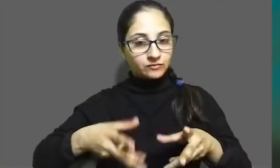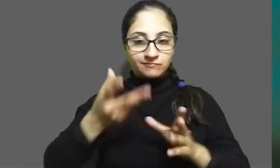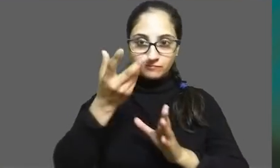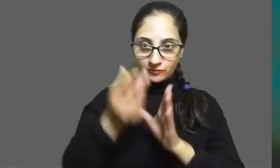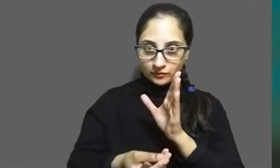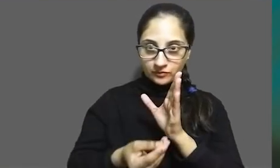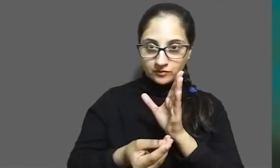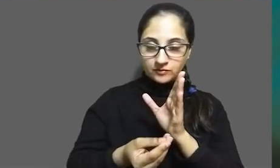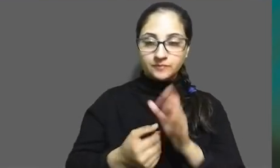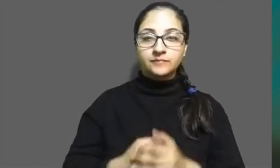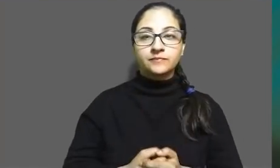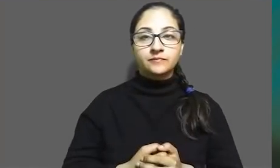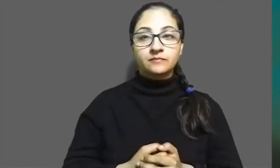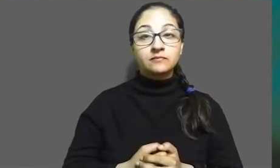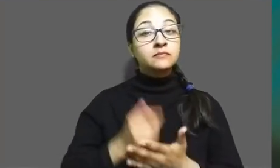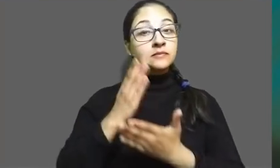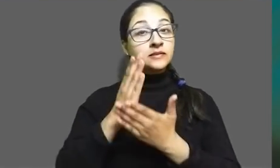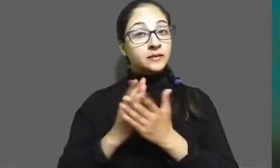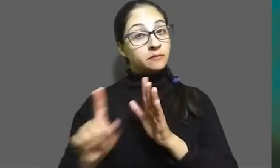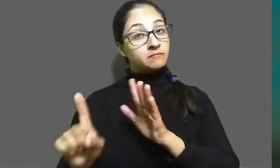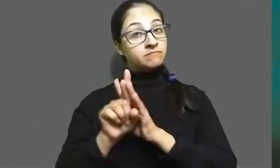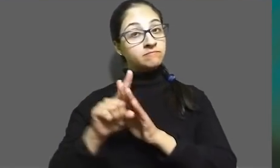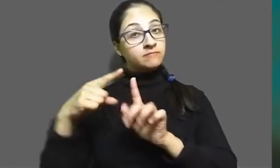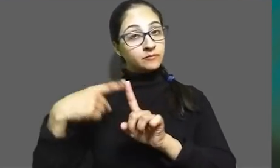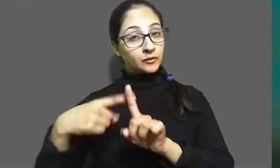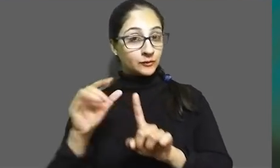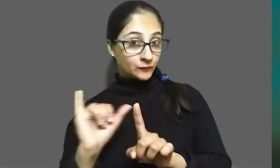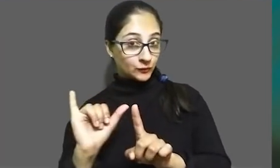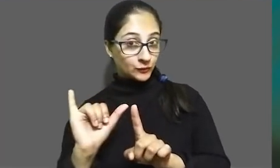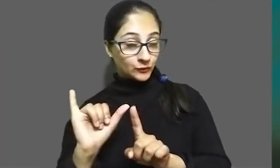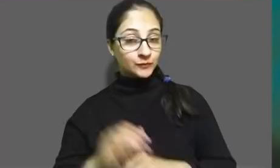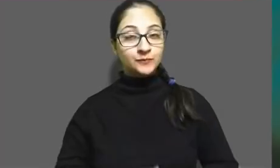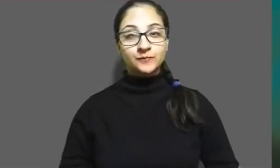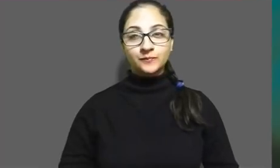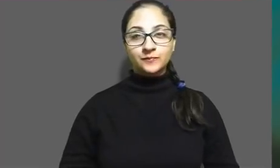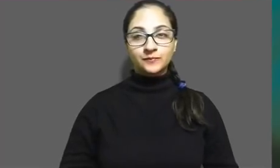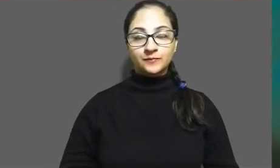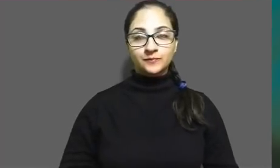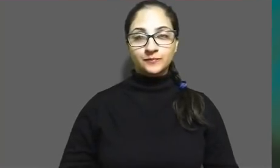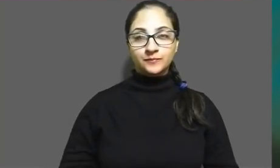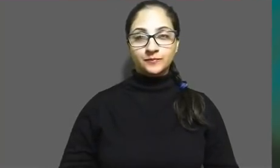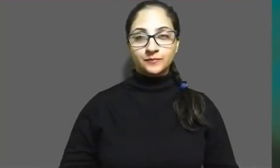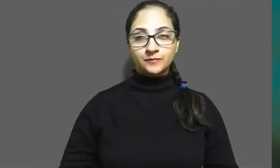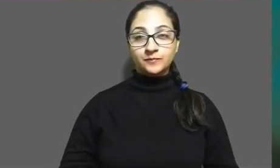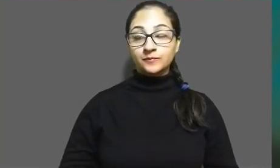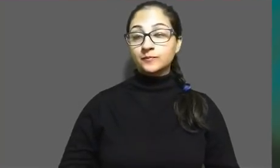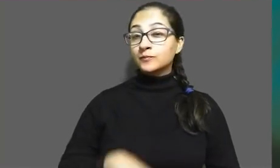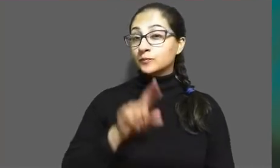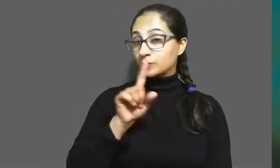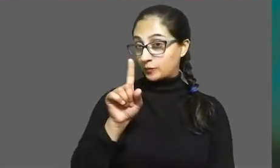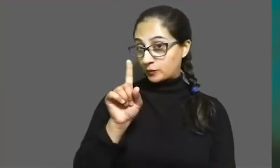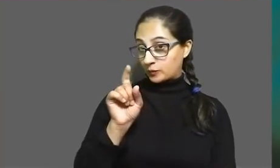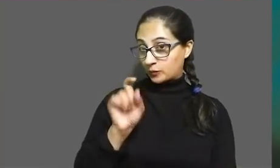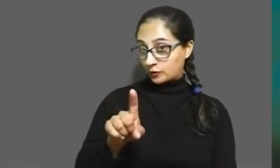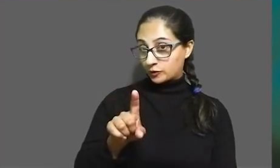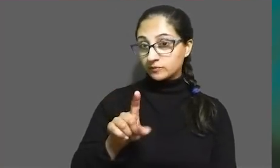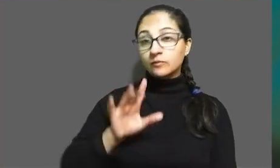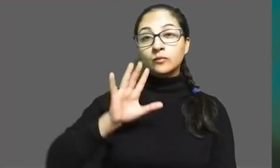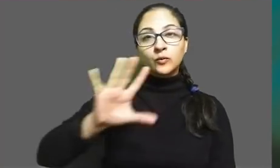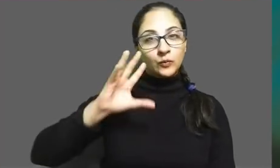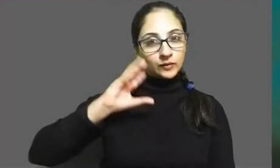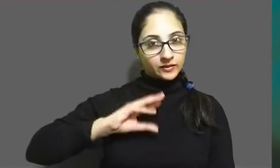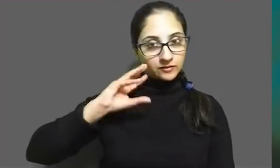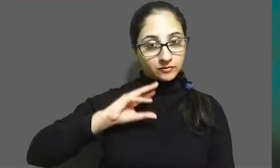many losses, and this has also been a time of welcome changes. So my question for you from a place of